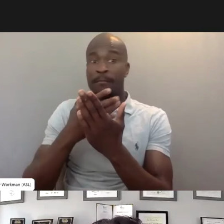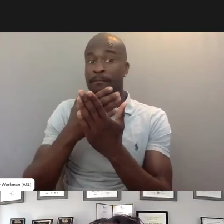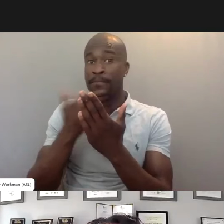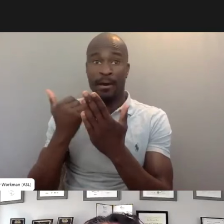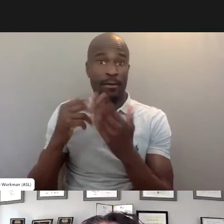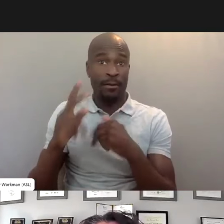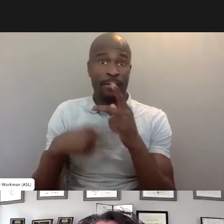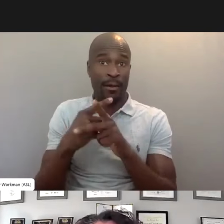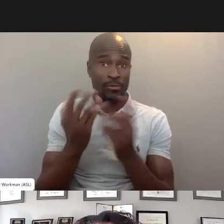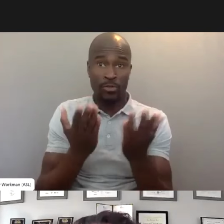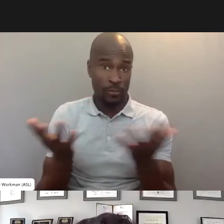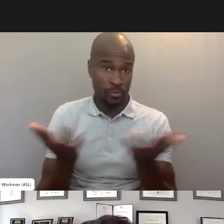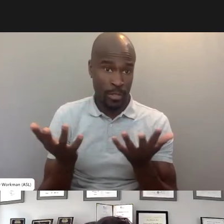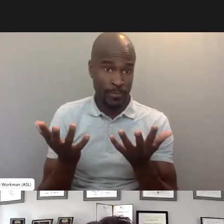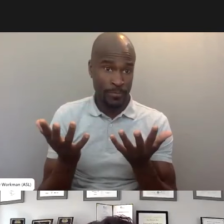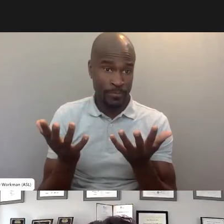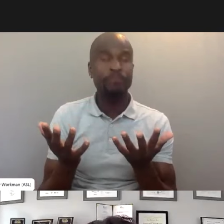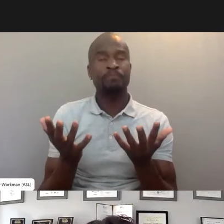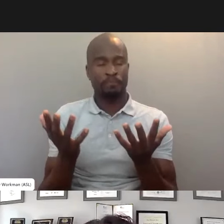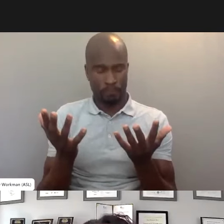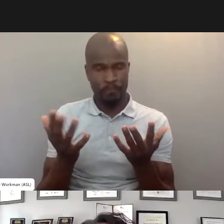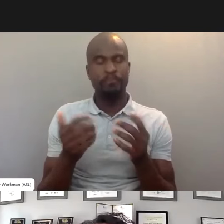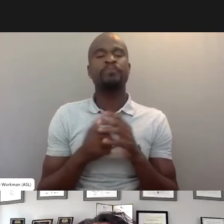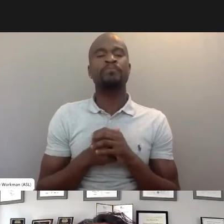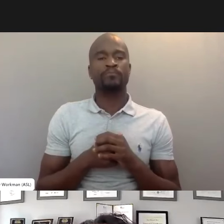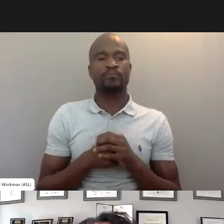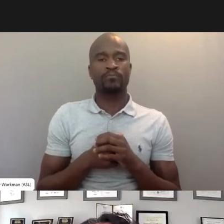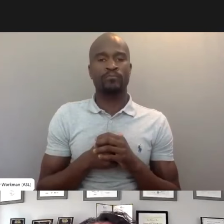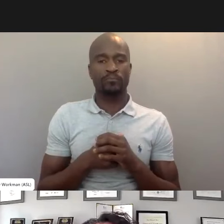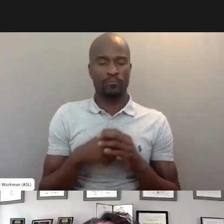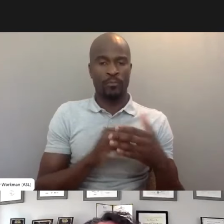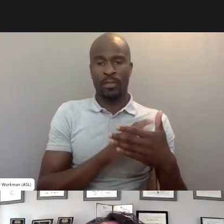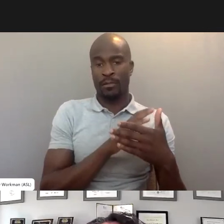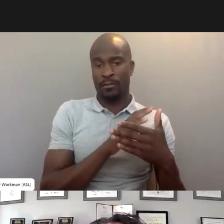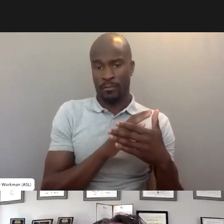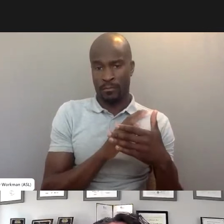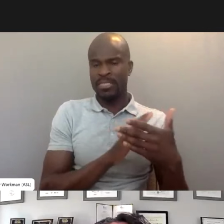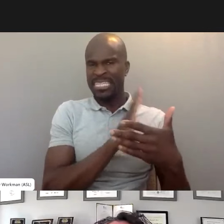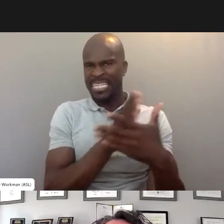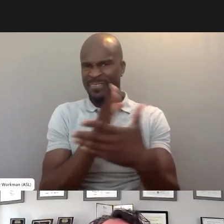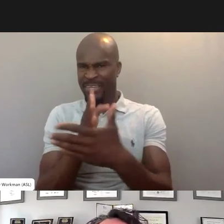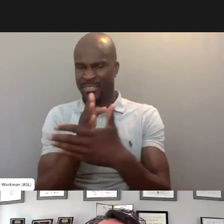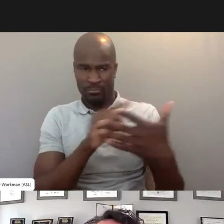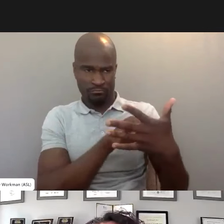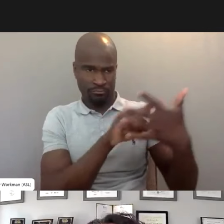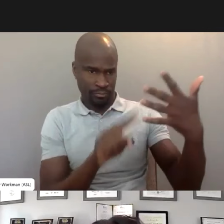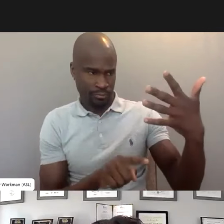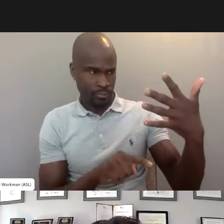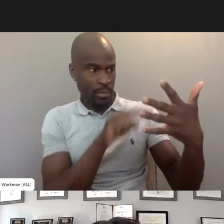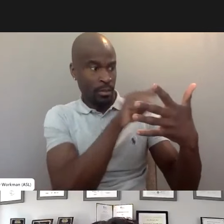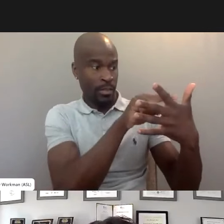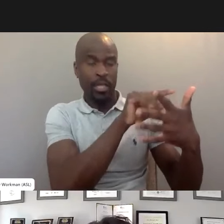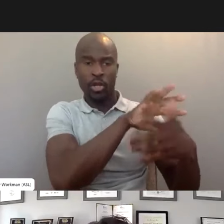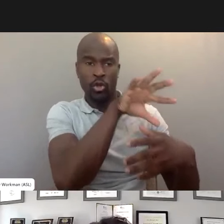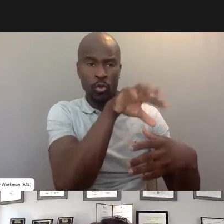Right now, kind of what is recommended is some interventions that kind of incorporate concepts that